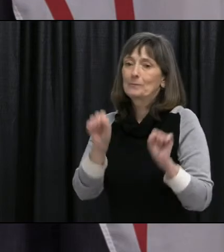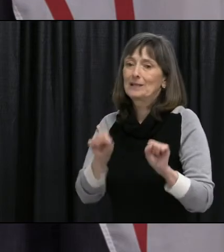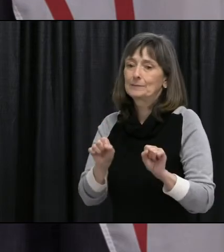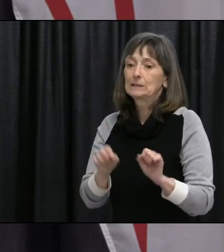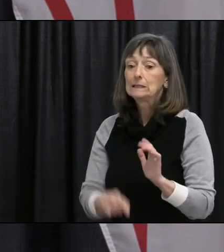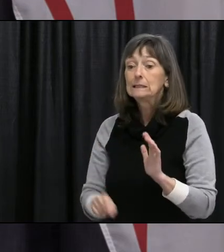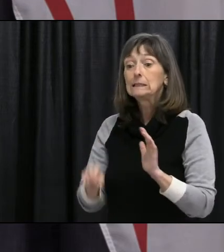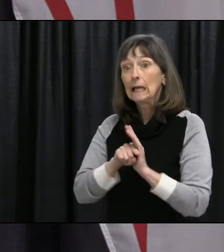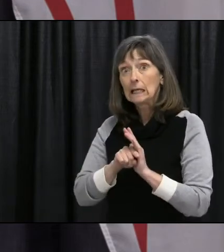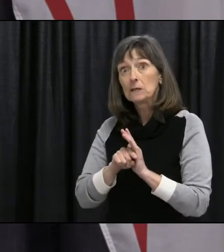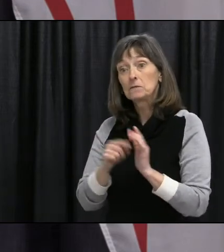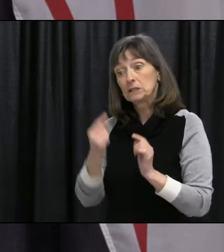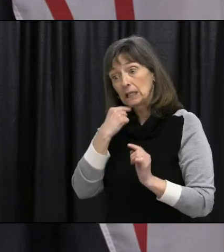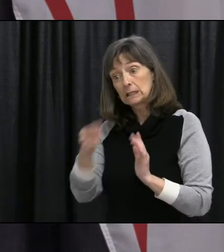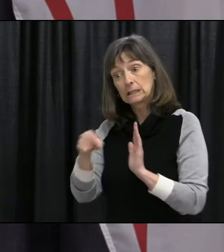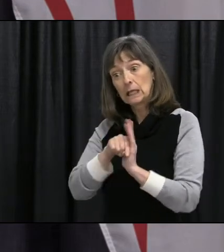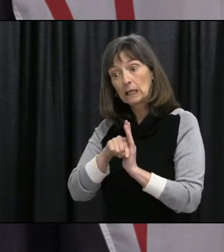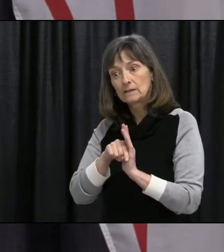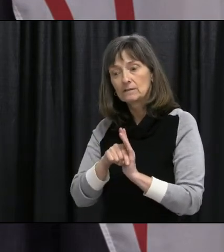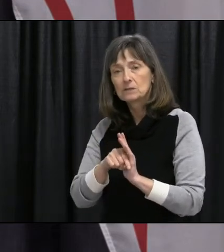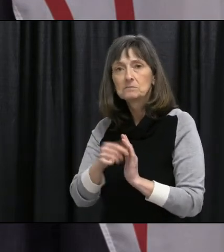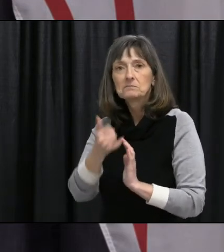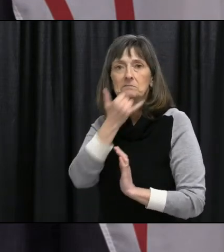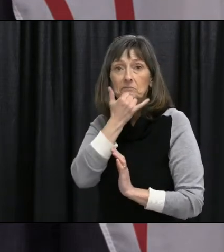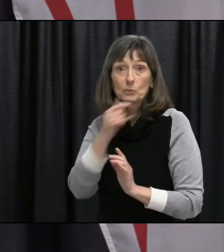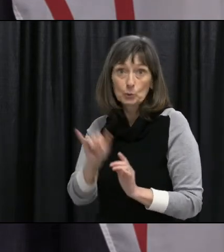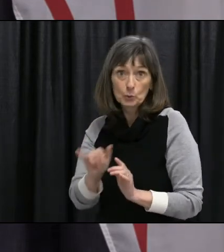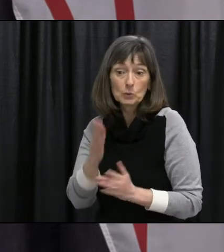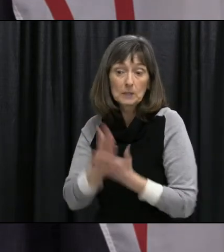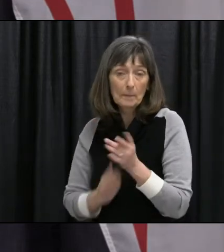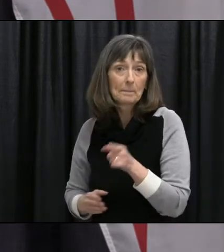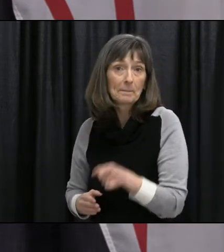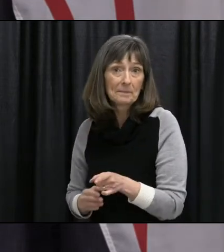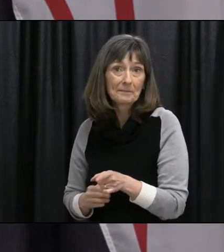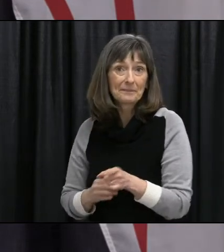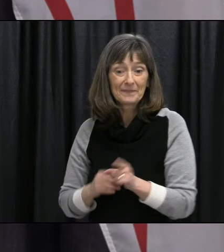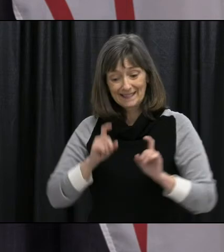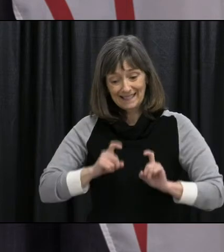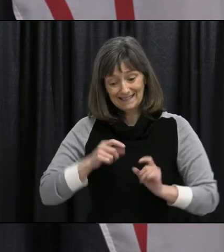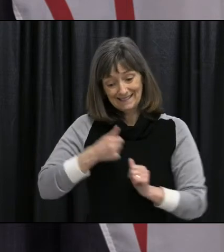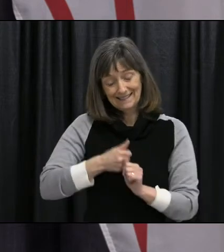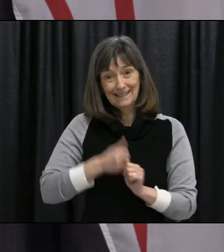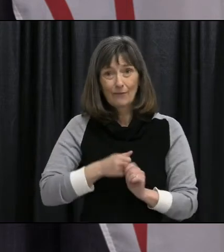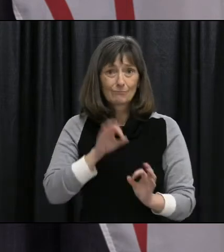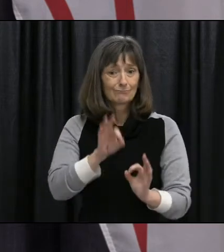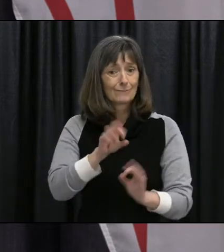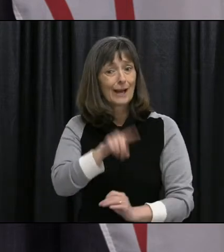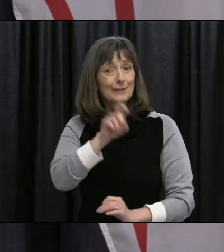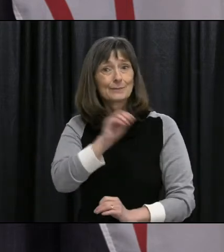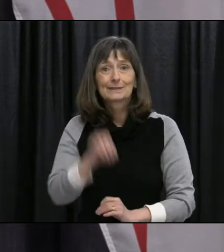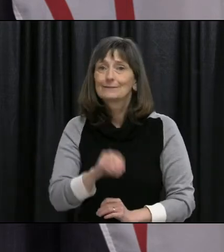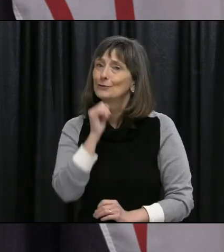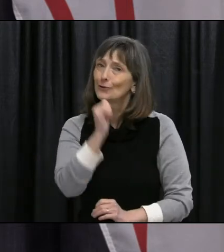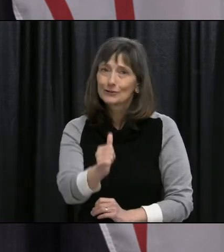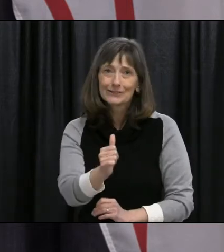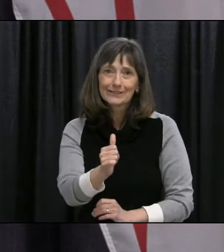have, none of these tests are perfect, and we know that there can